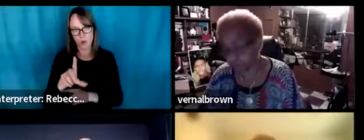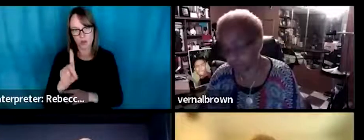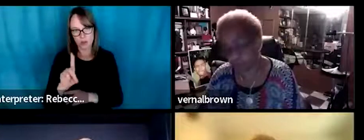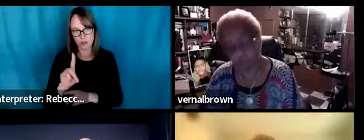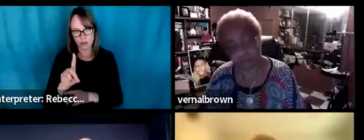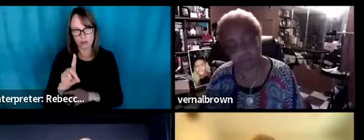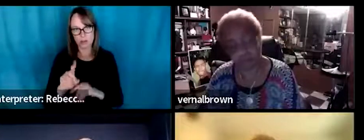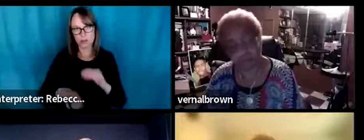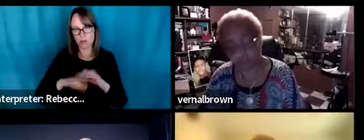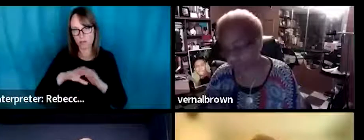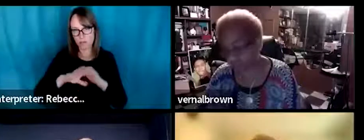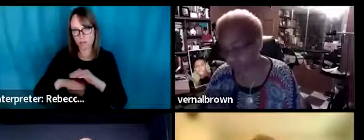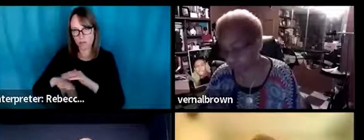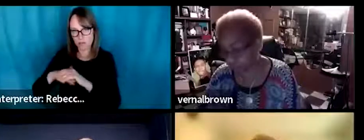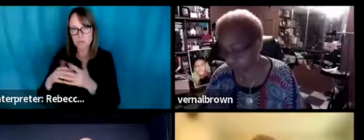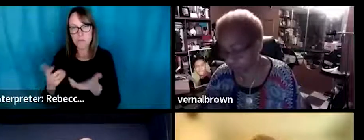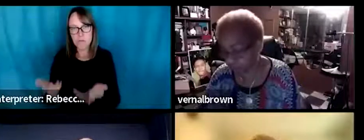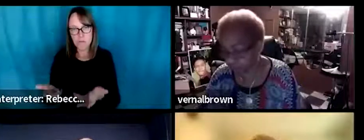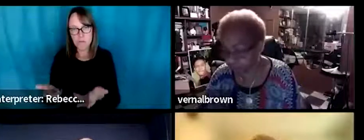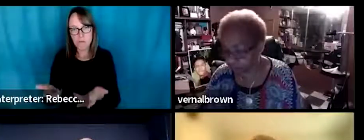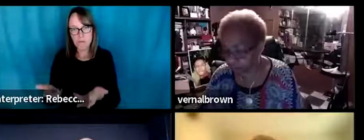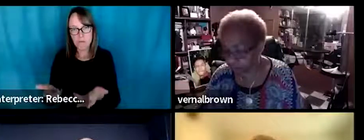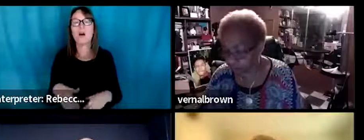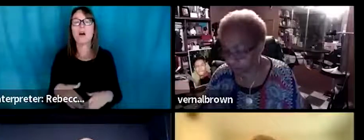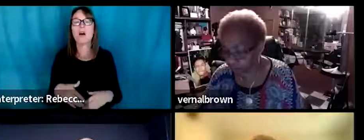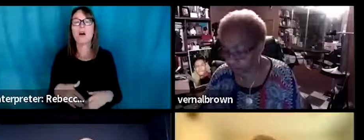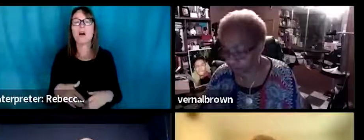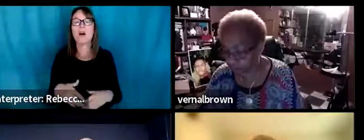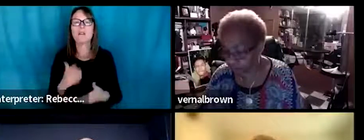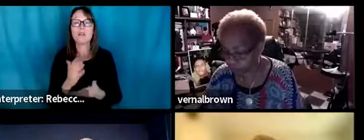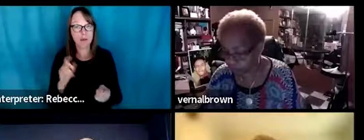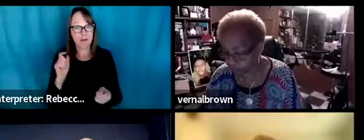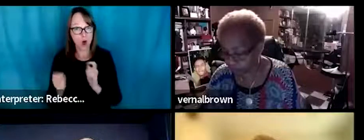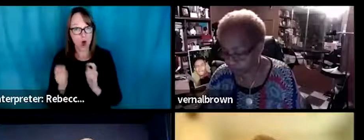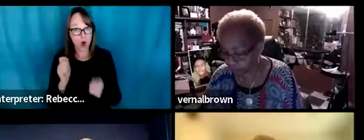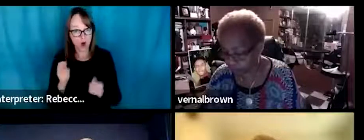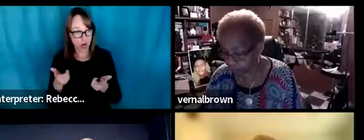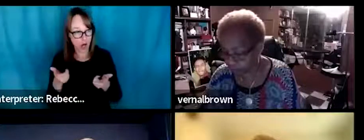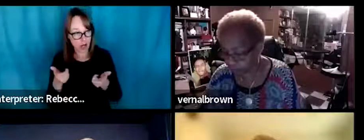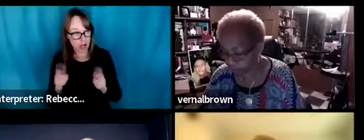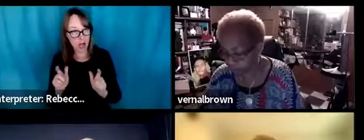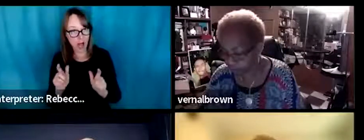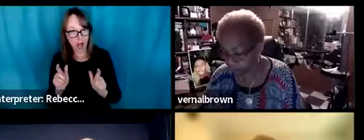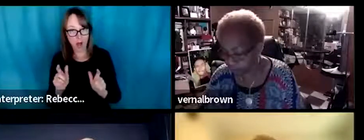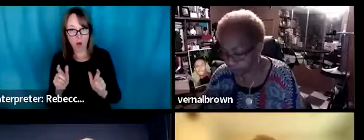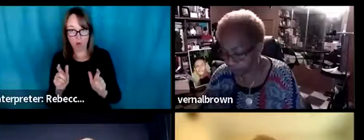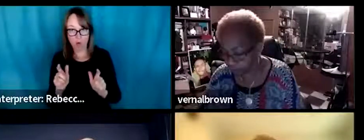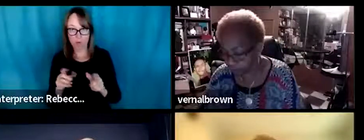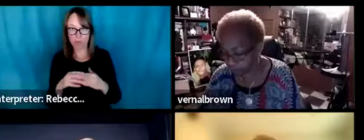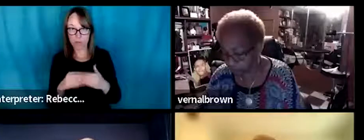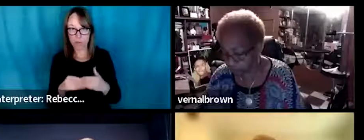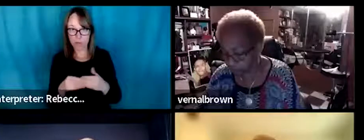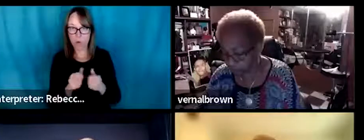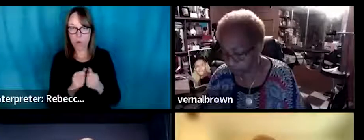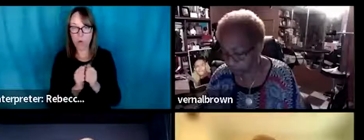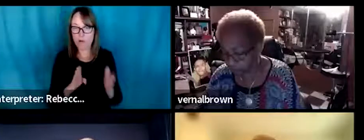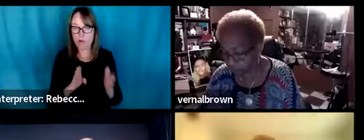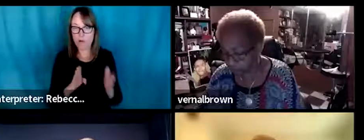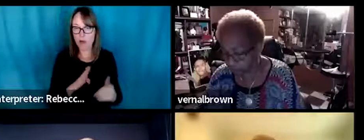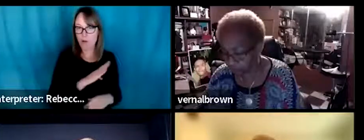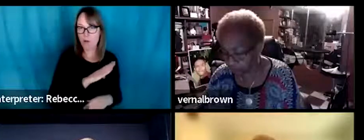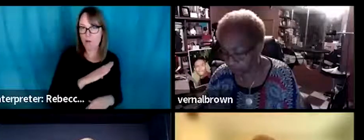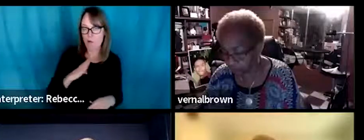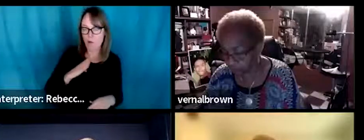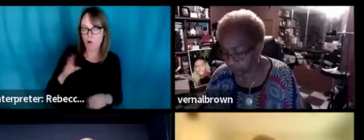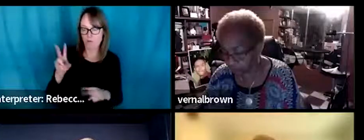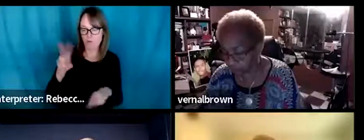more business to be transacted without the board oversight if the price increases are changing to the extent that we